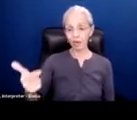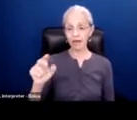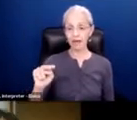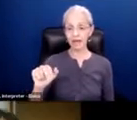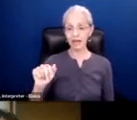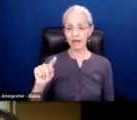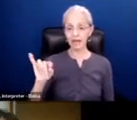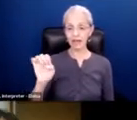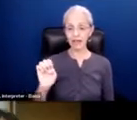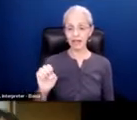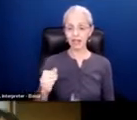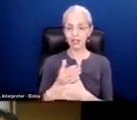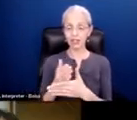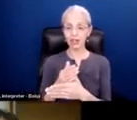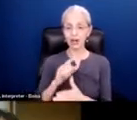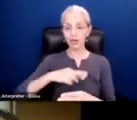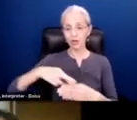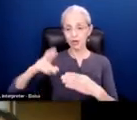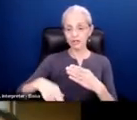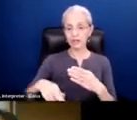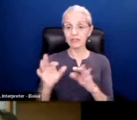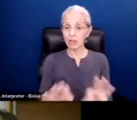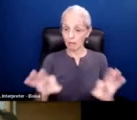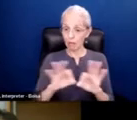the results of your very important study.